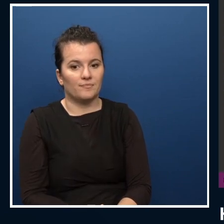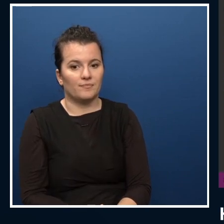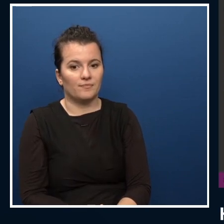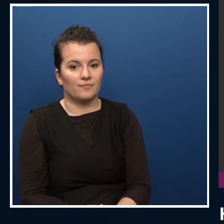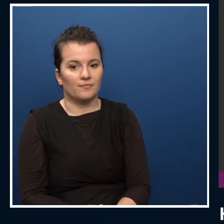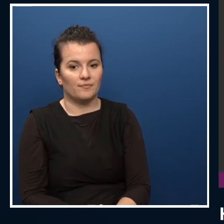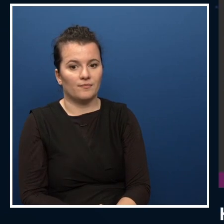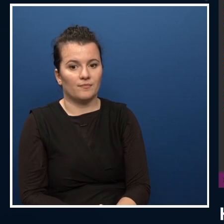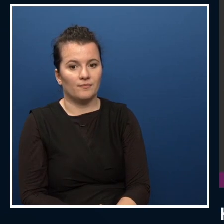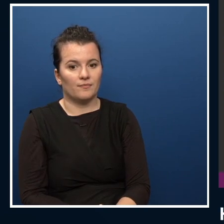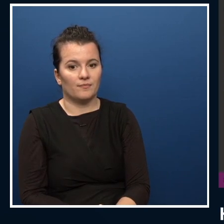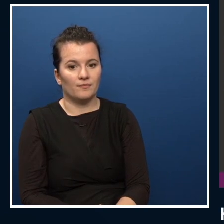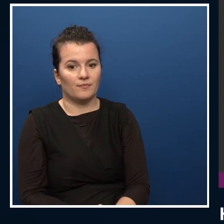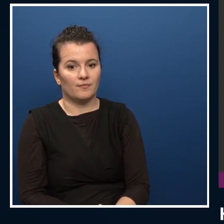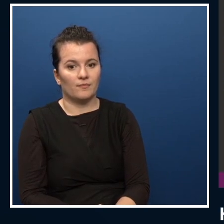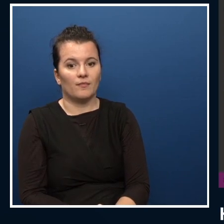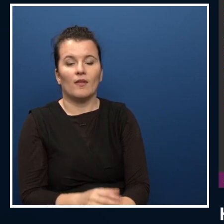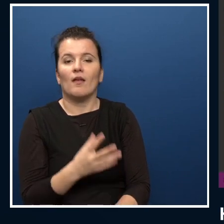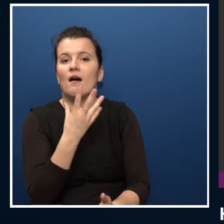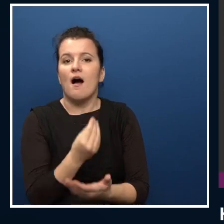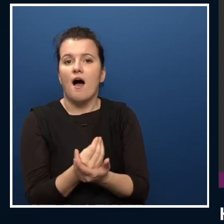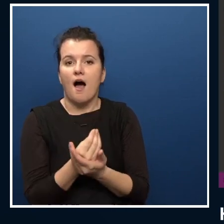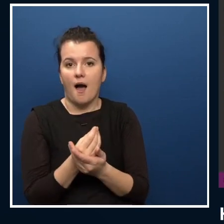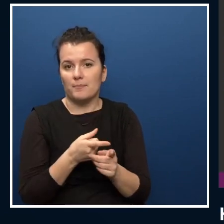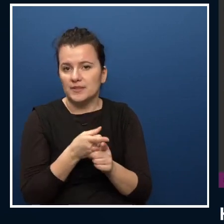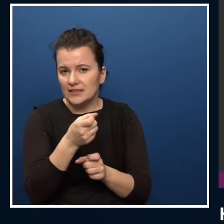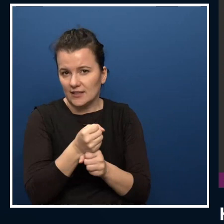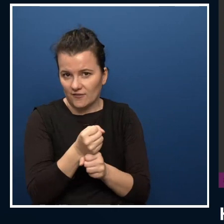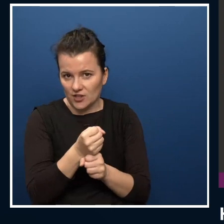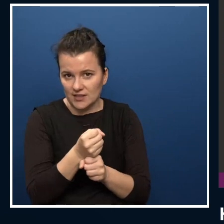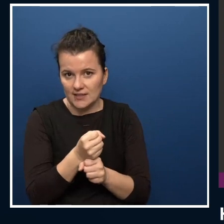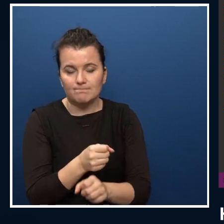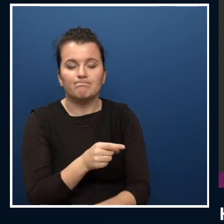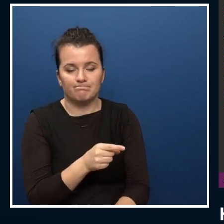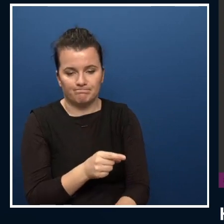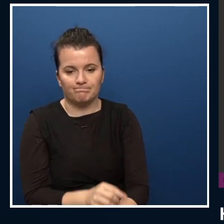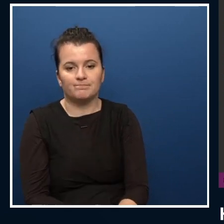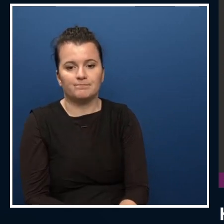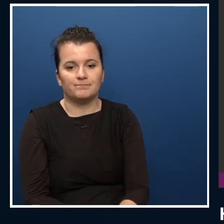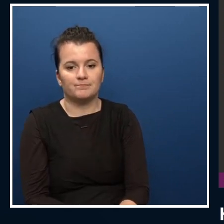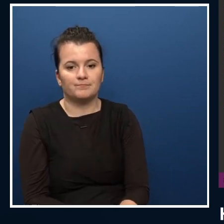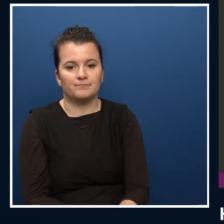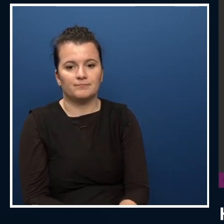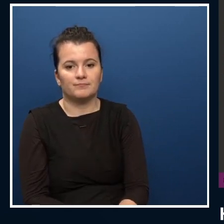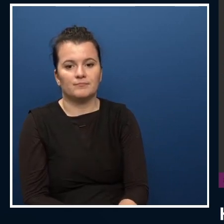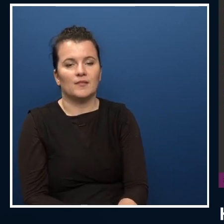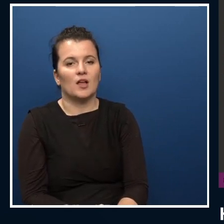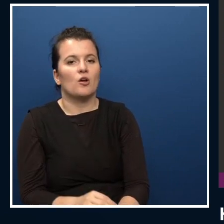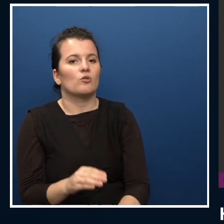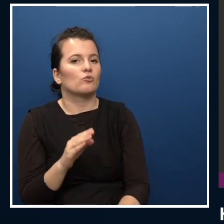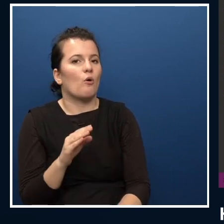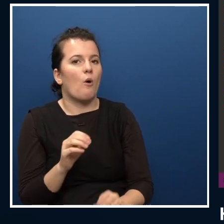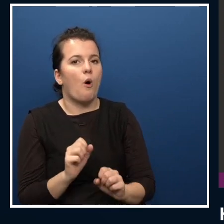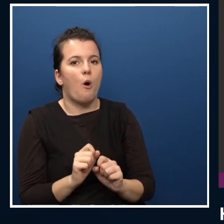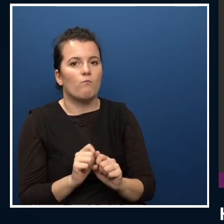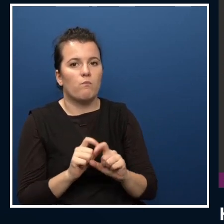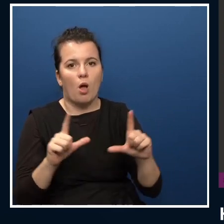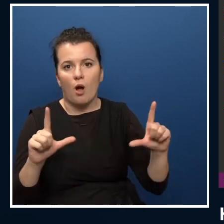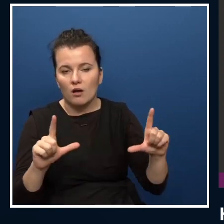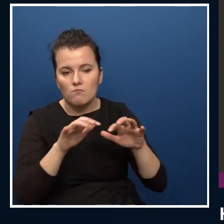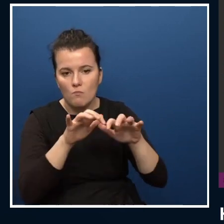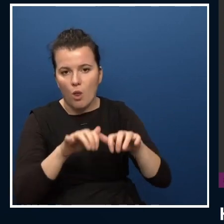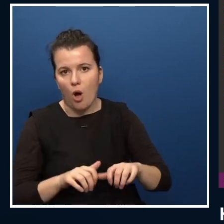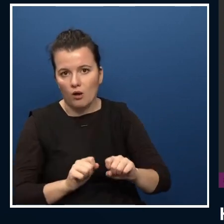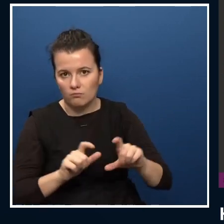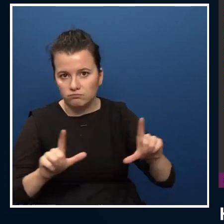And go to our app services and find the blog. And I'm going to back out and show you the app